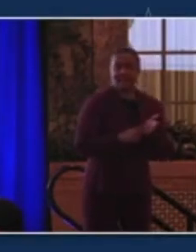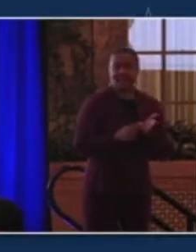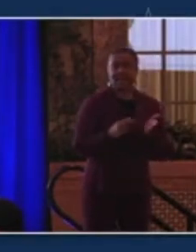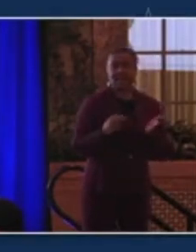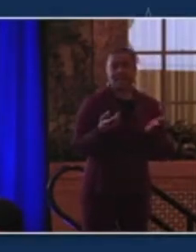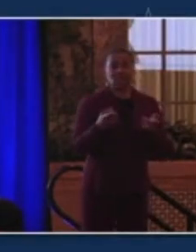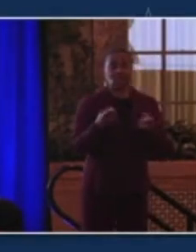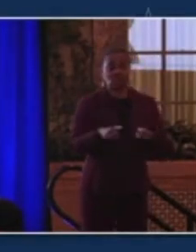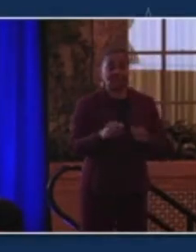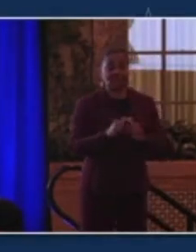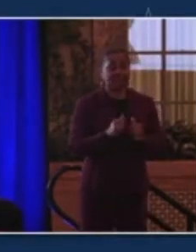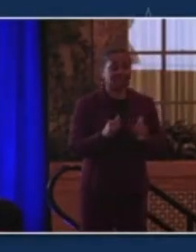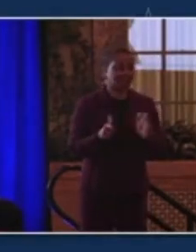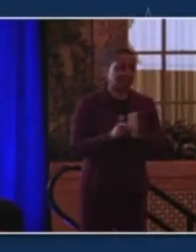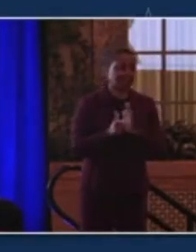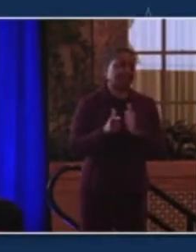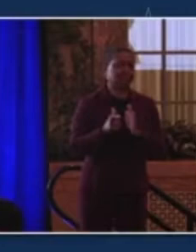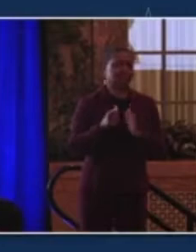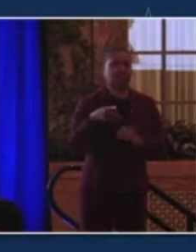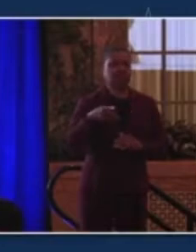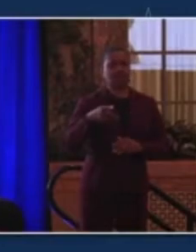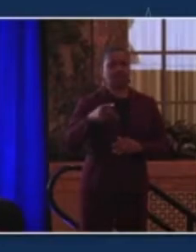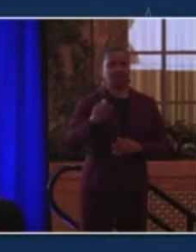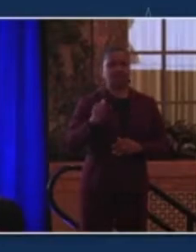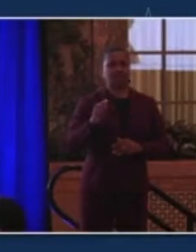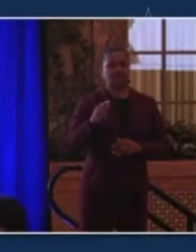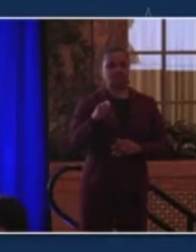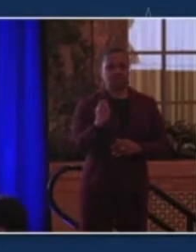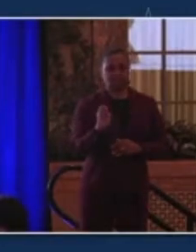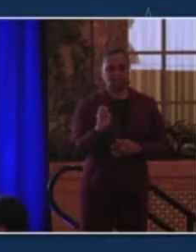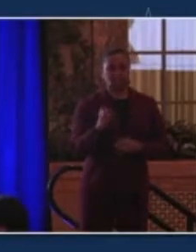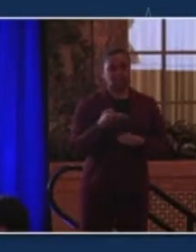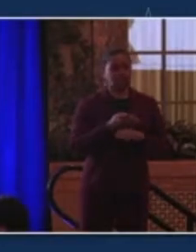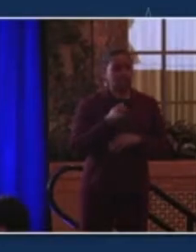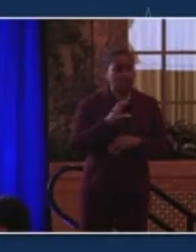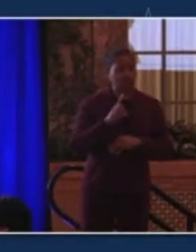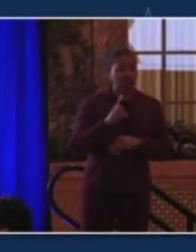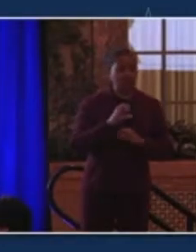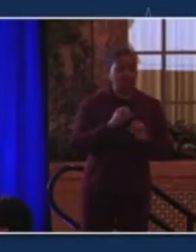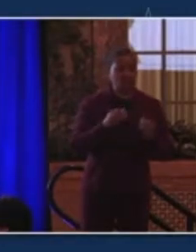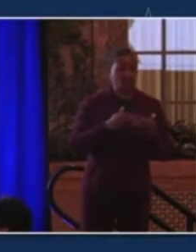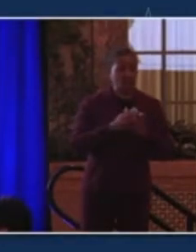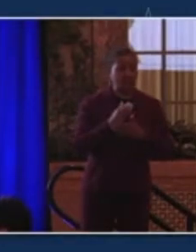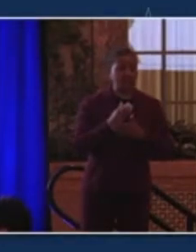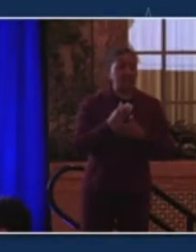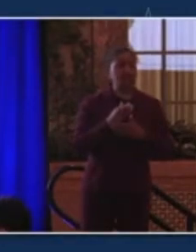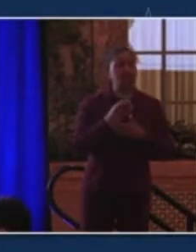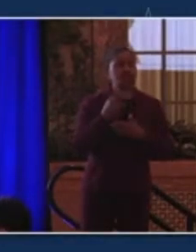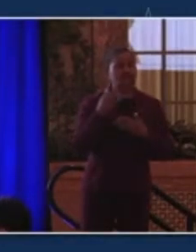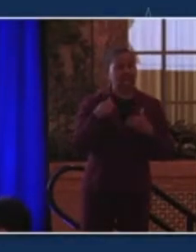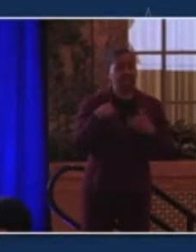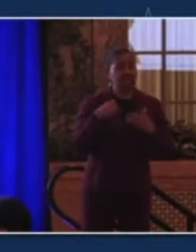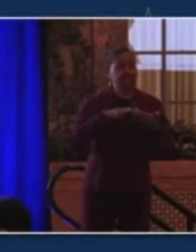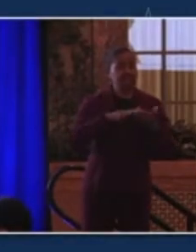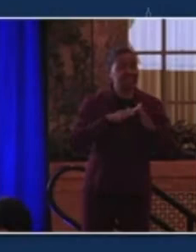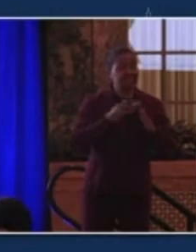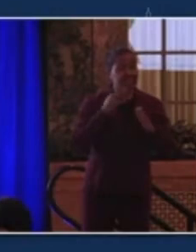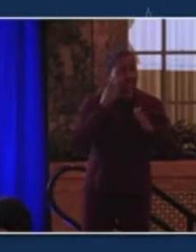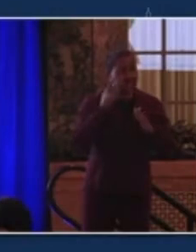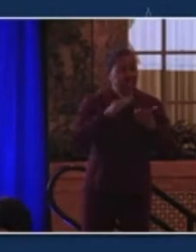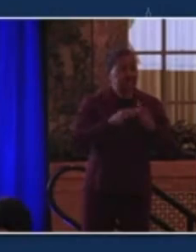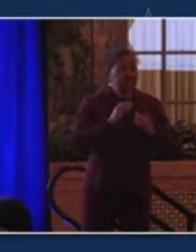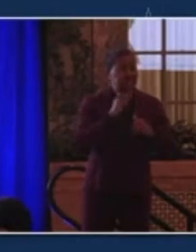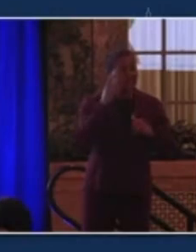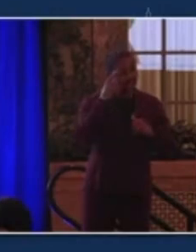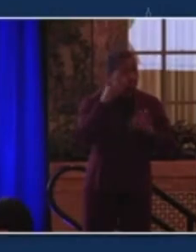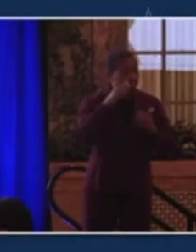that outlawed patronage. Before Harold, we had no right to see city government documents, even though our